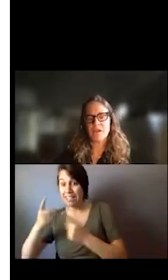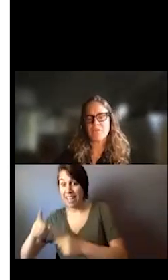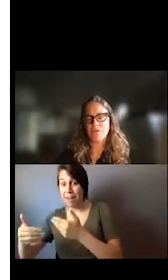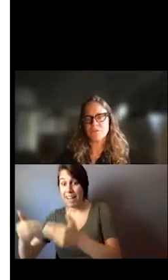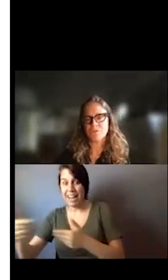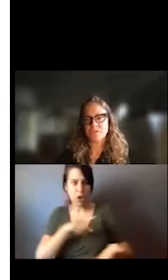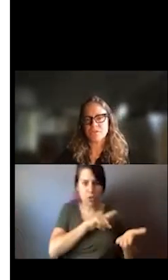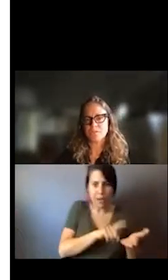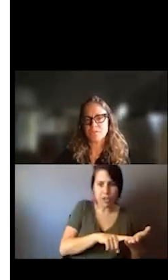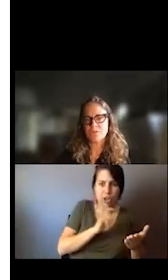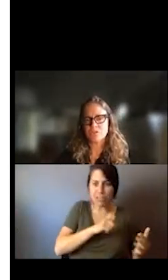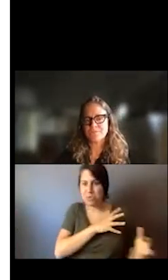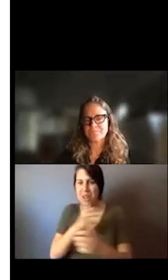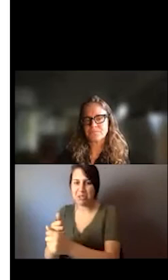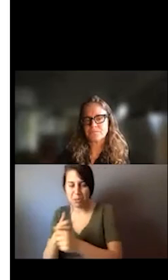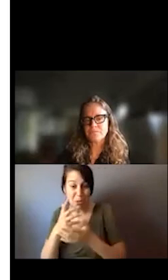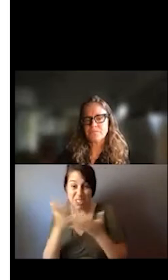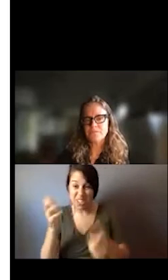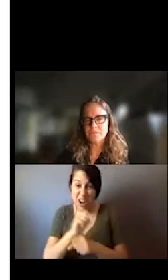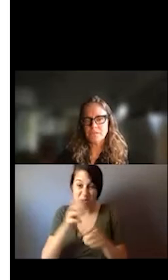evolving area of health services research.